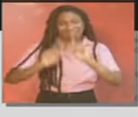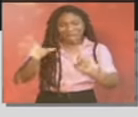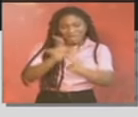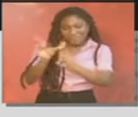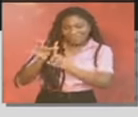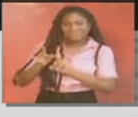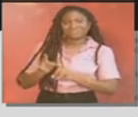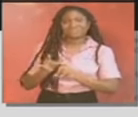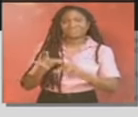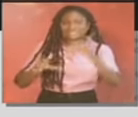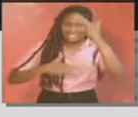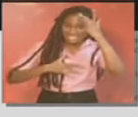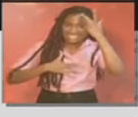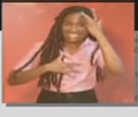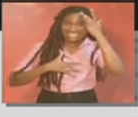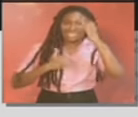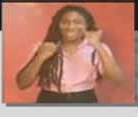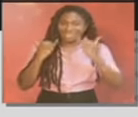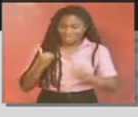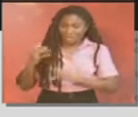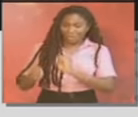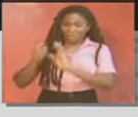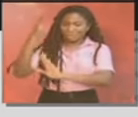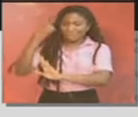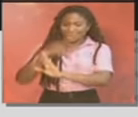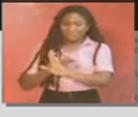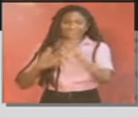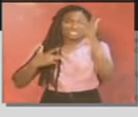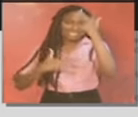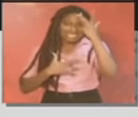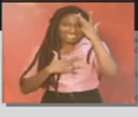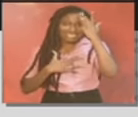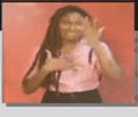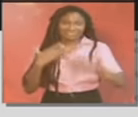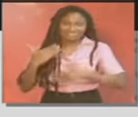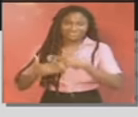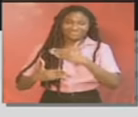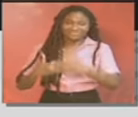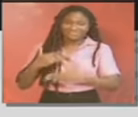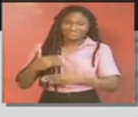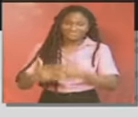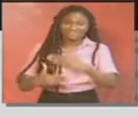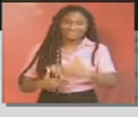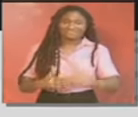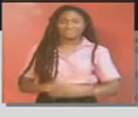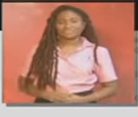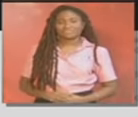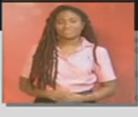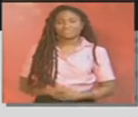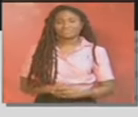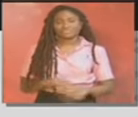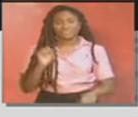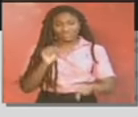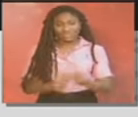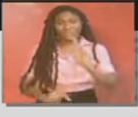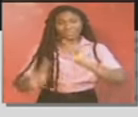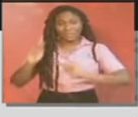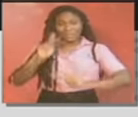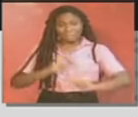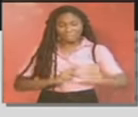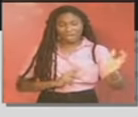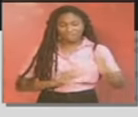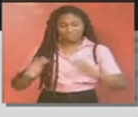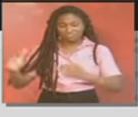themselves, the sporting exercises, may not be the immediate driving factor, certainly the gatherings